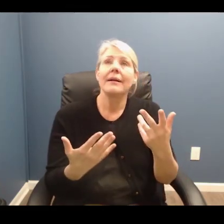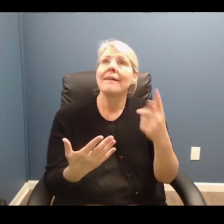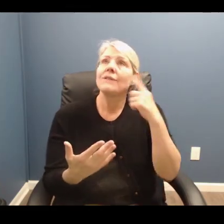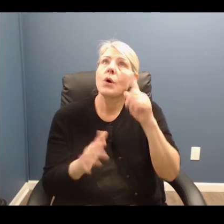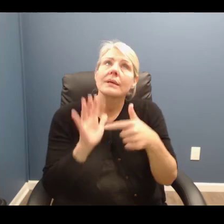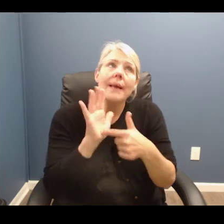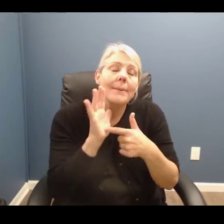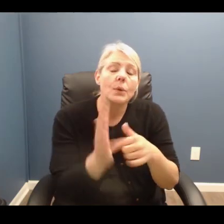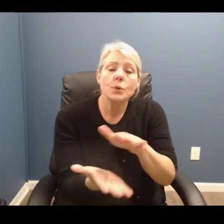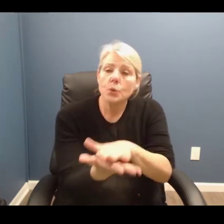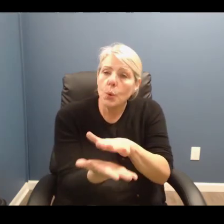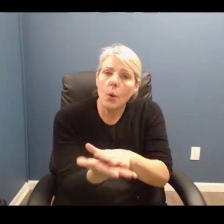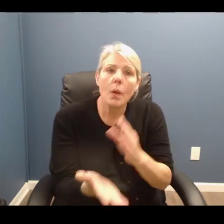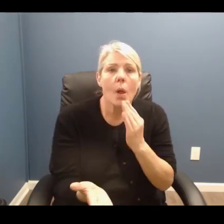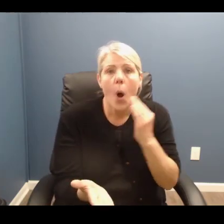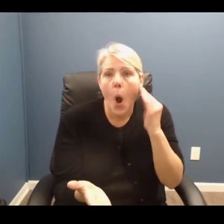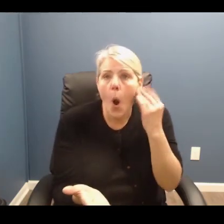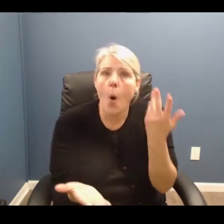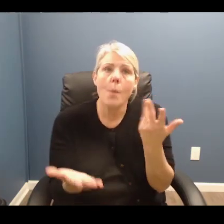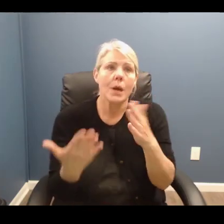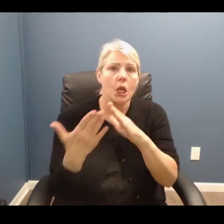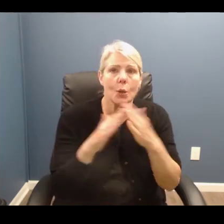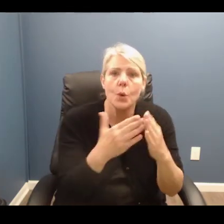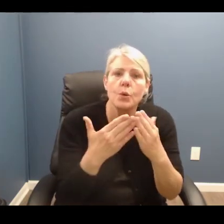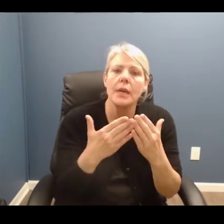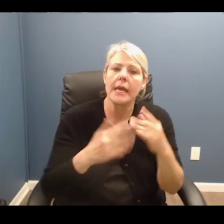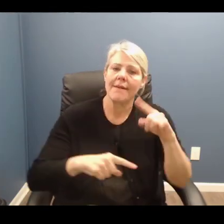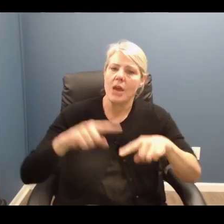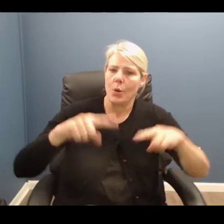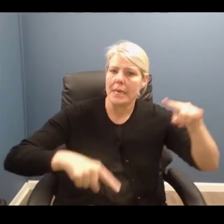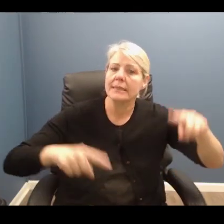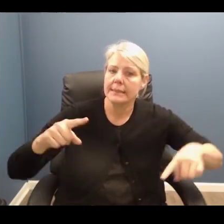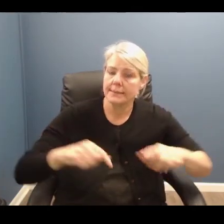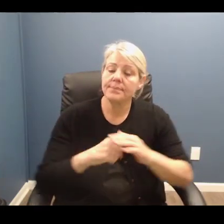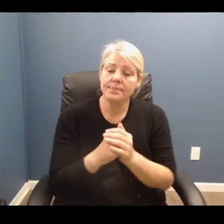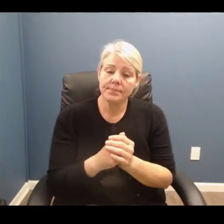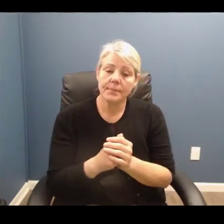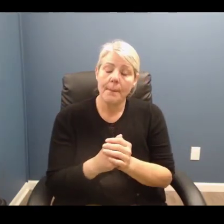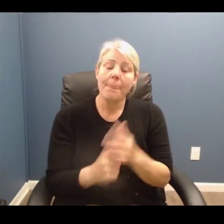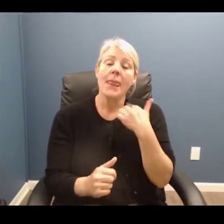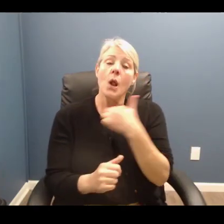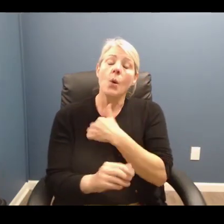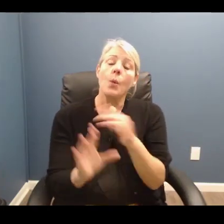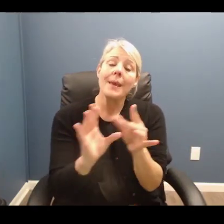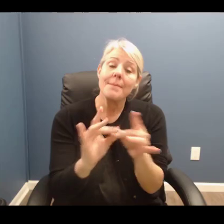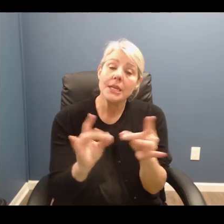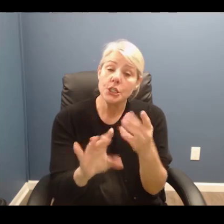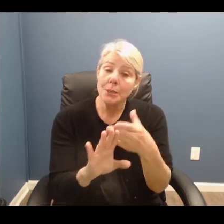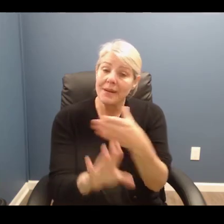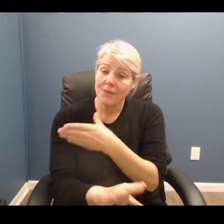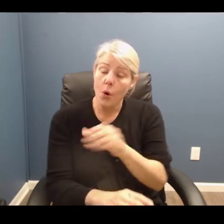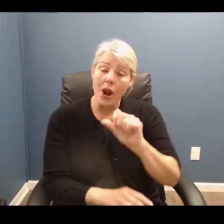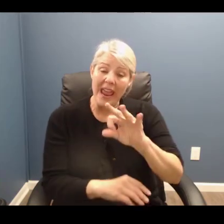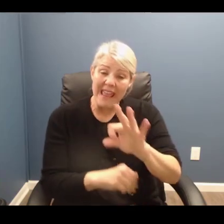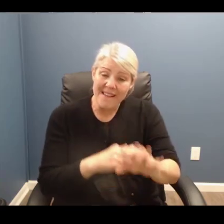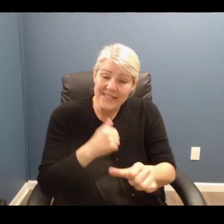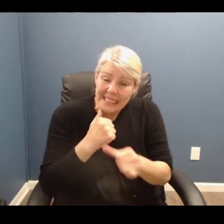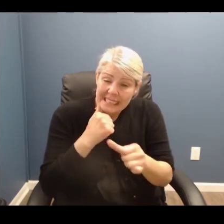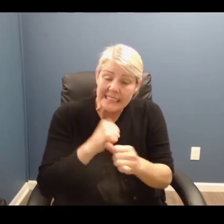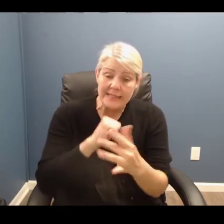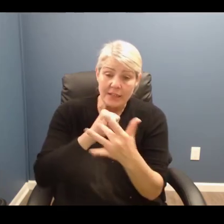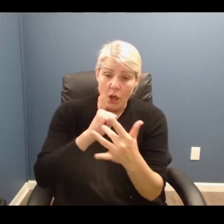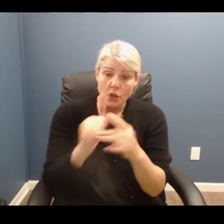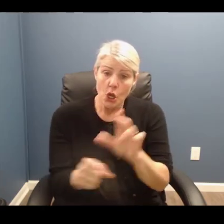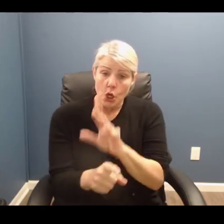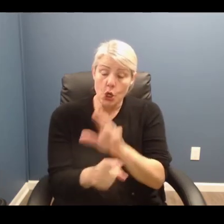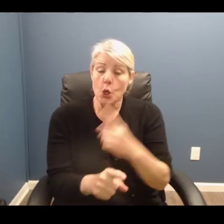as school, home, community, and work sites? As mentioned earlier, if AT is being used